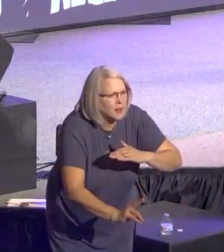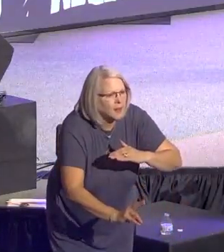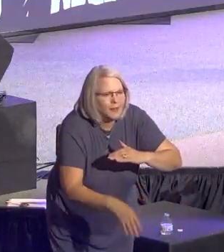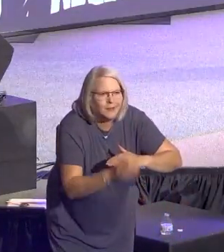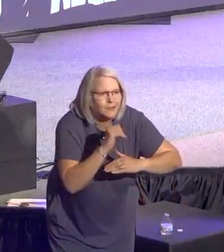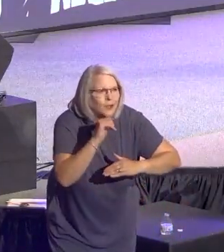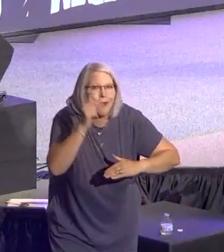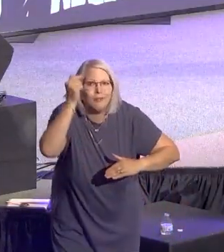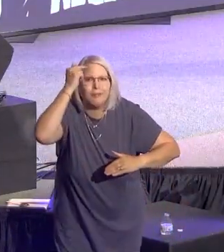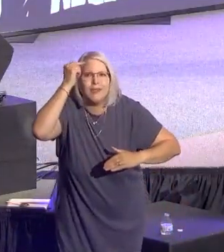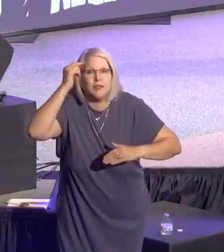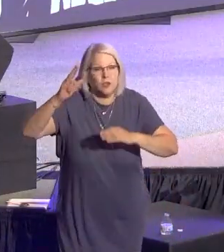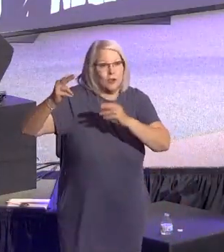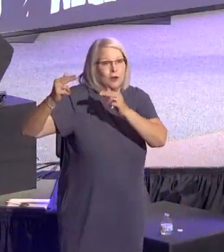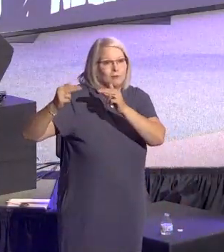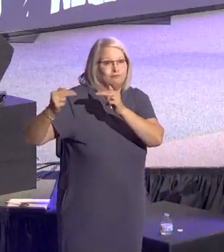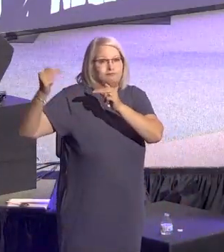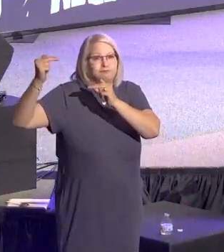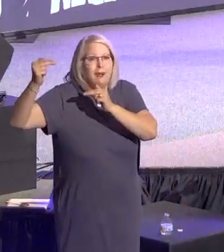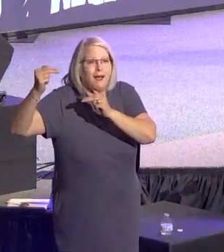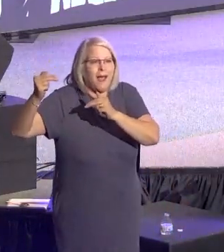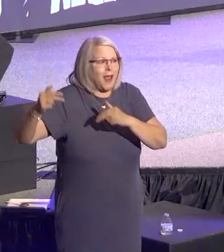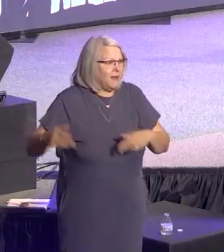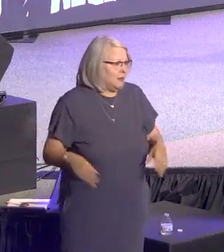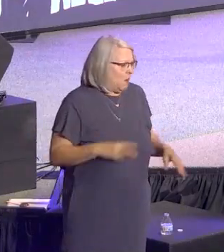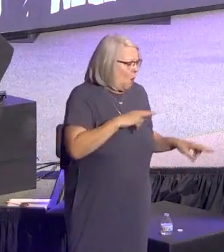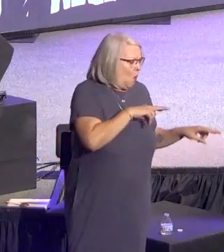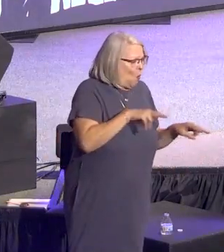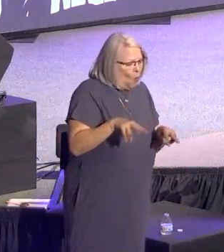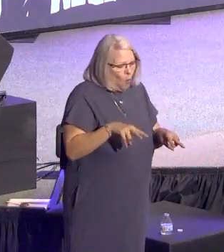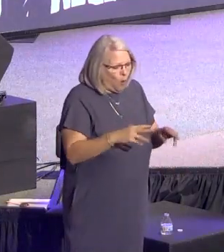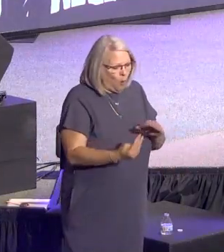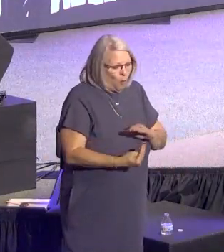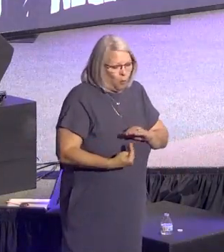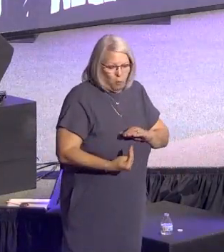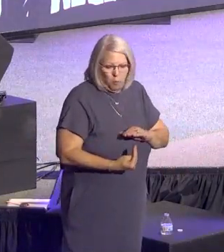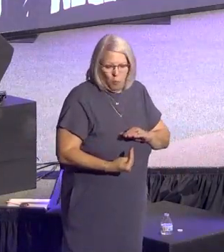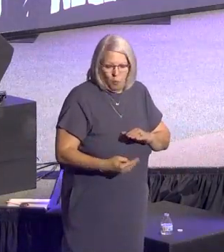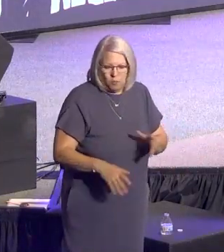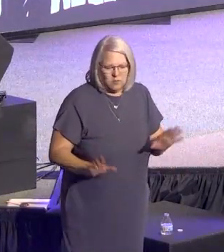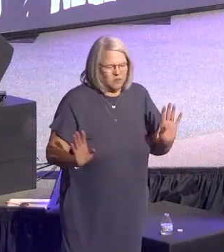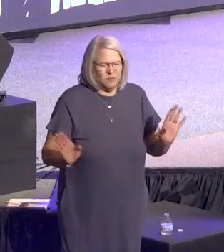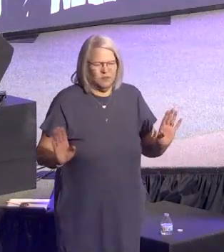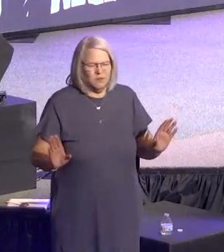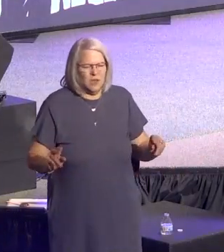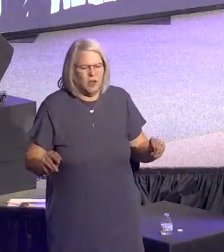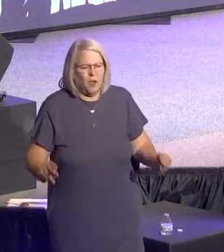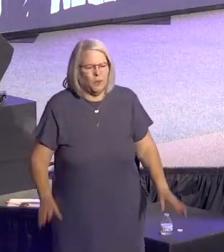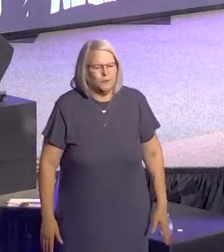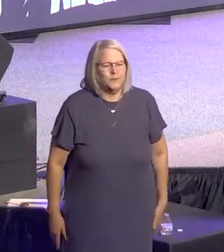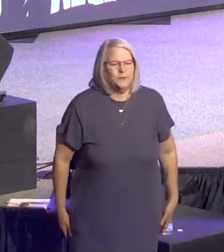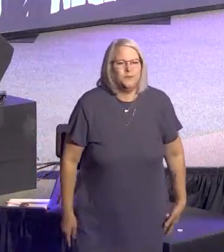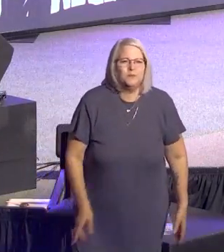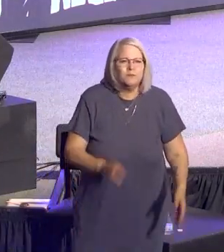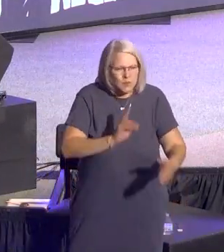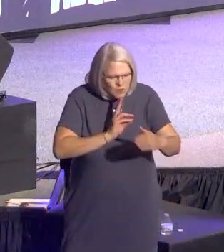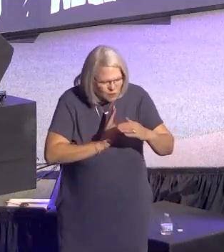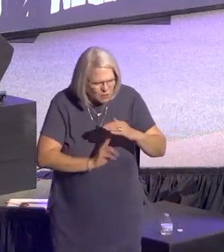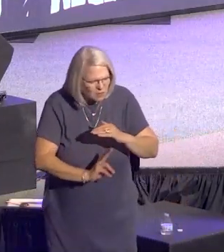God, it begins with humility. And how are we doing with that today?